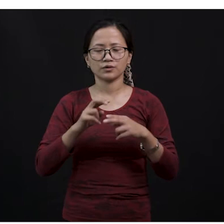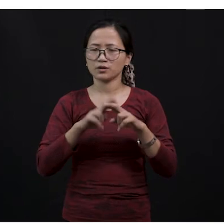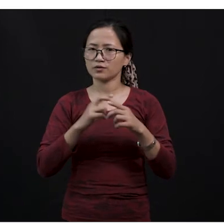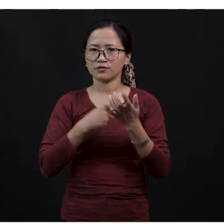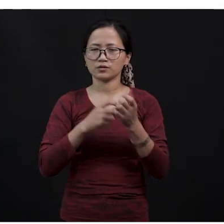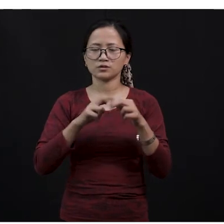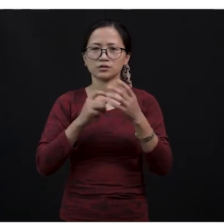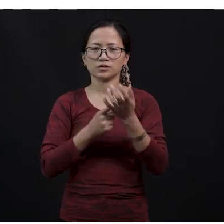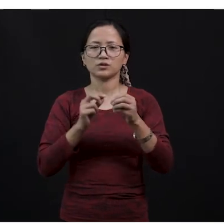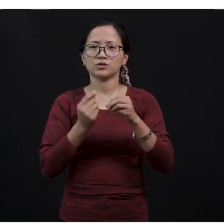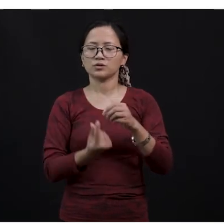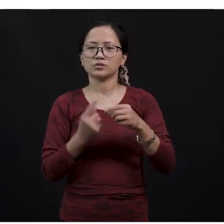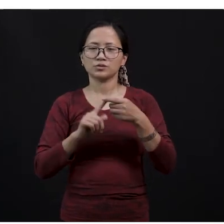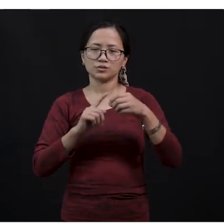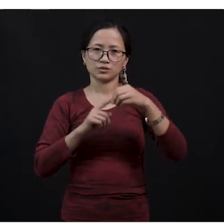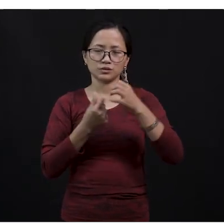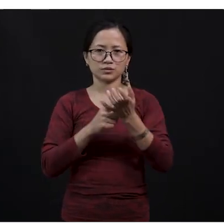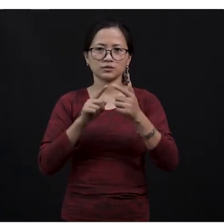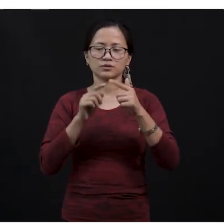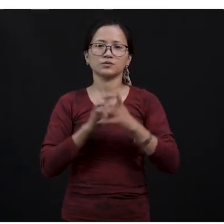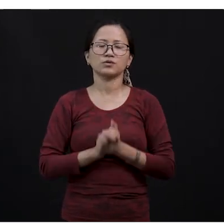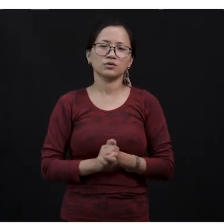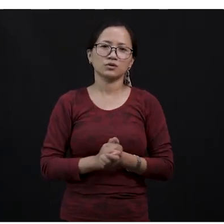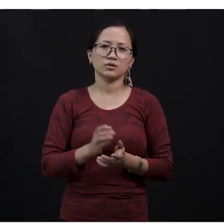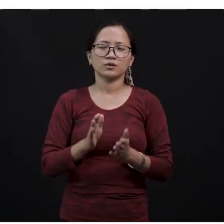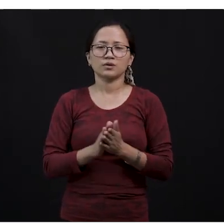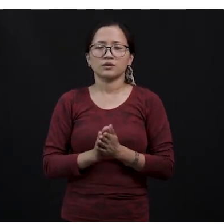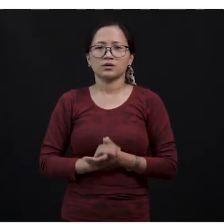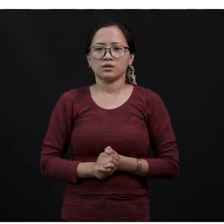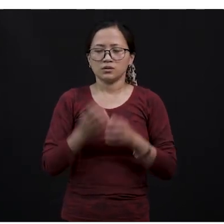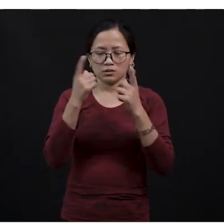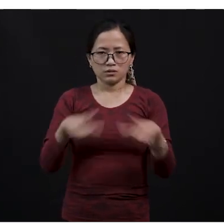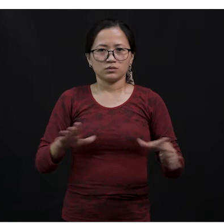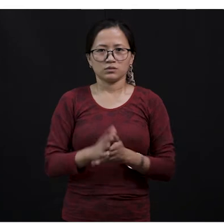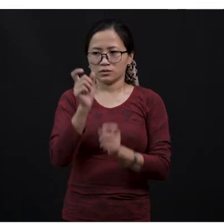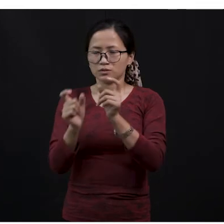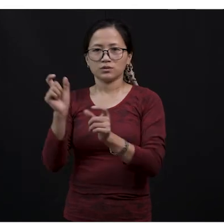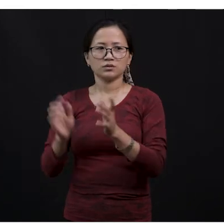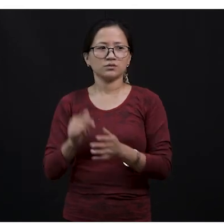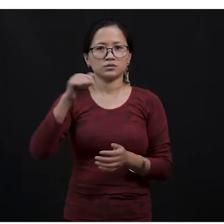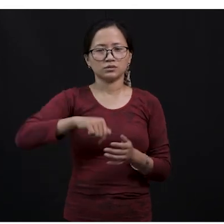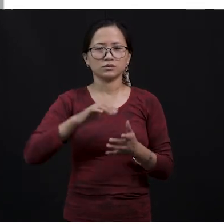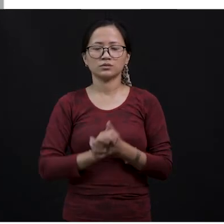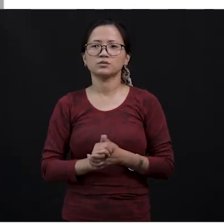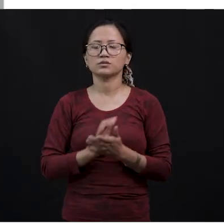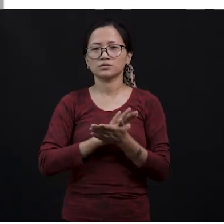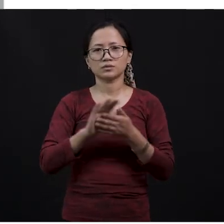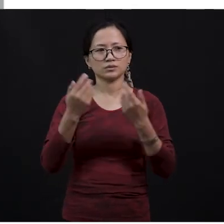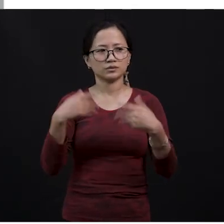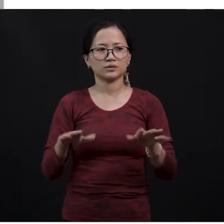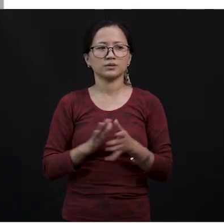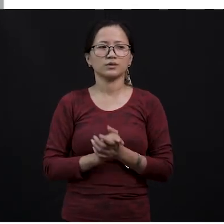frequent wars, he lost the faith of the common people. And that's how this era comes to an